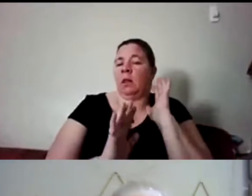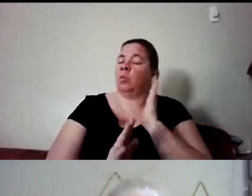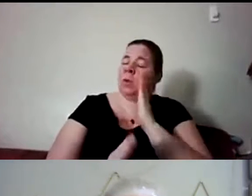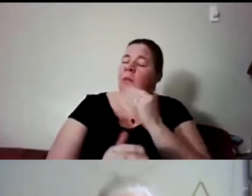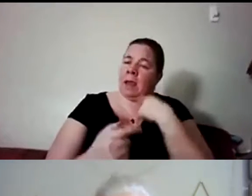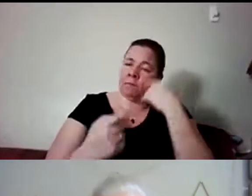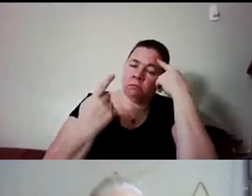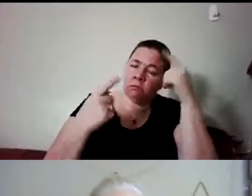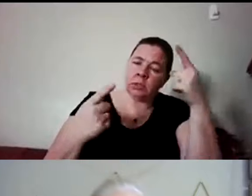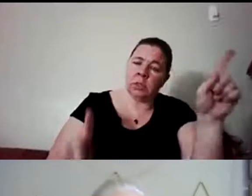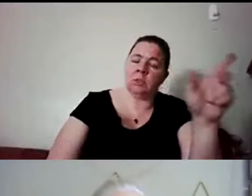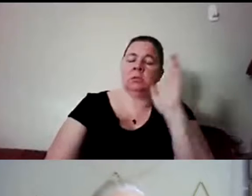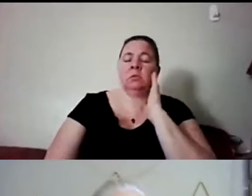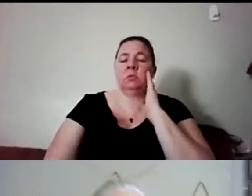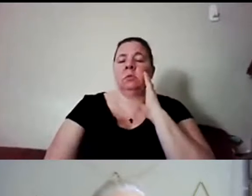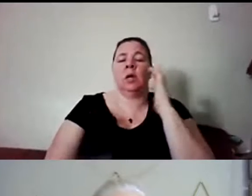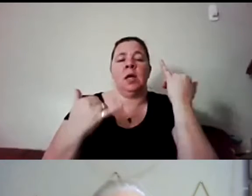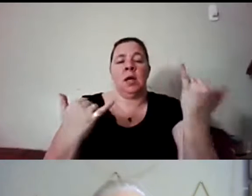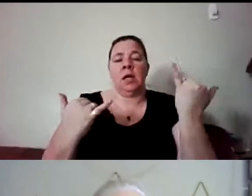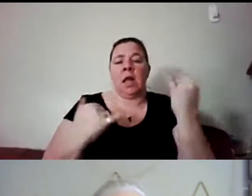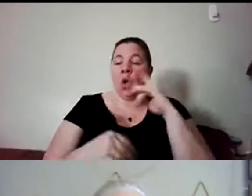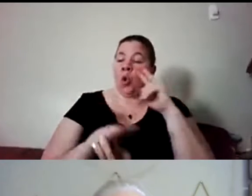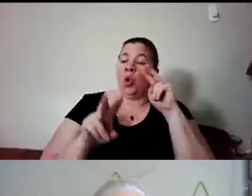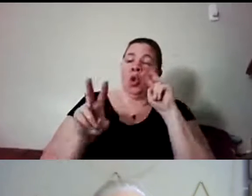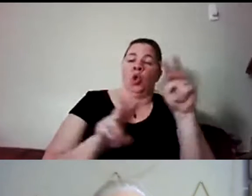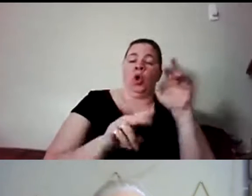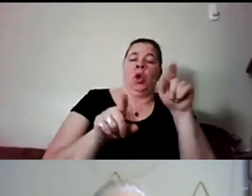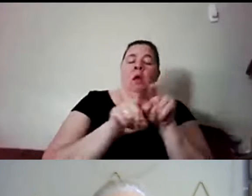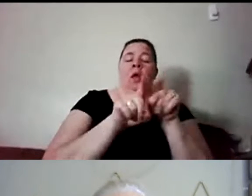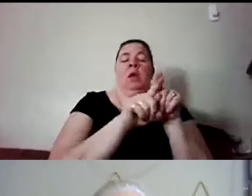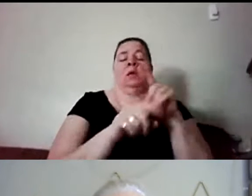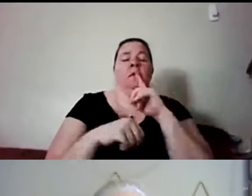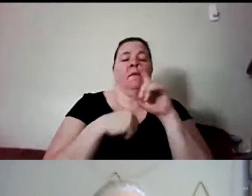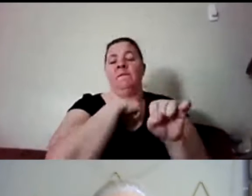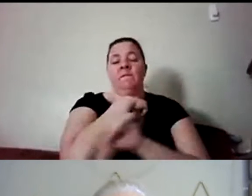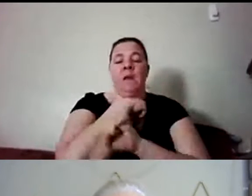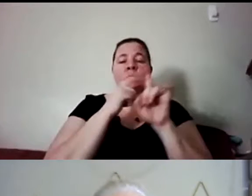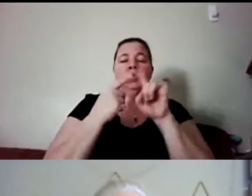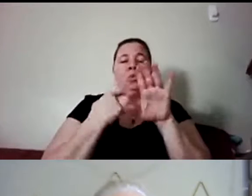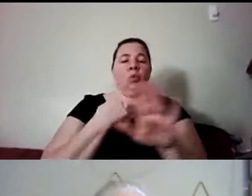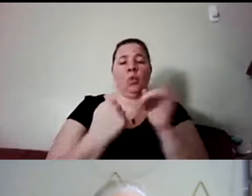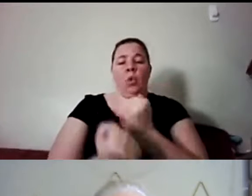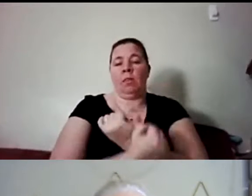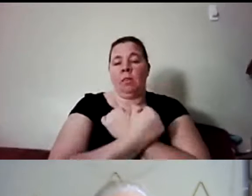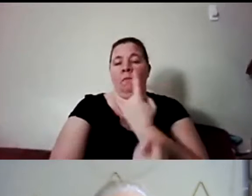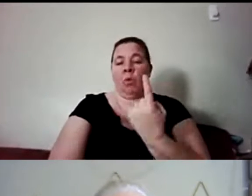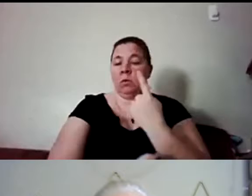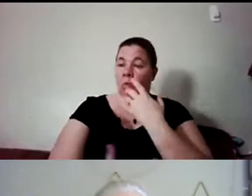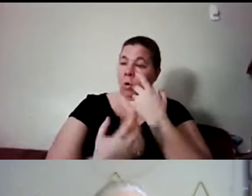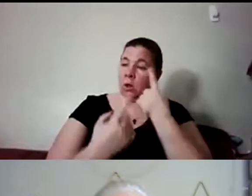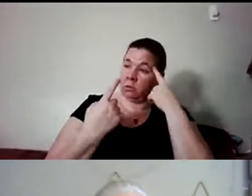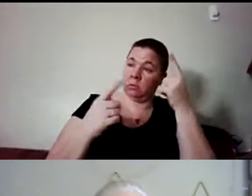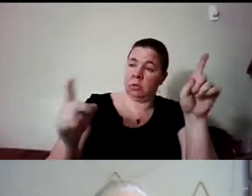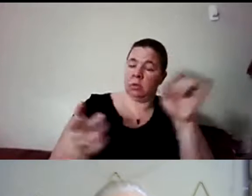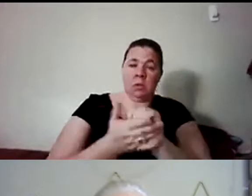successful. Now, look at it as a favor, as something that you want to do to your loved ones, okay? You want them to be successful just like you. That's